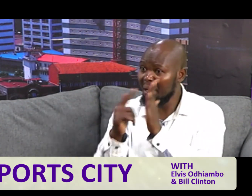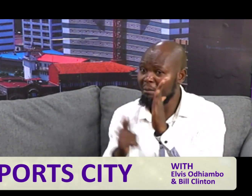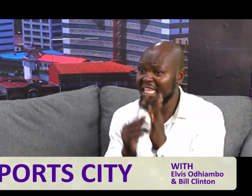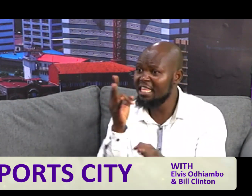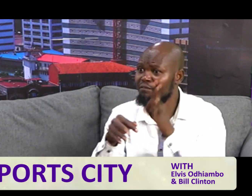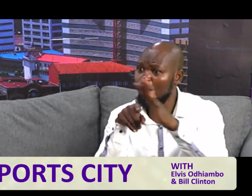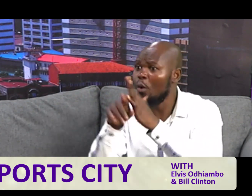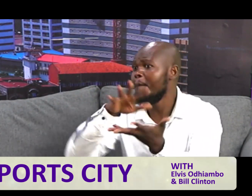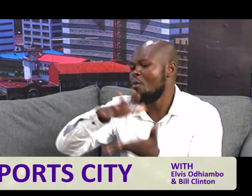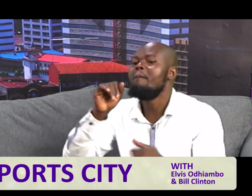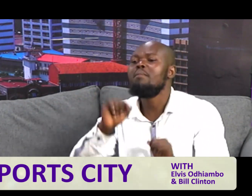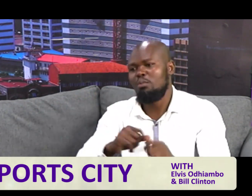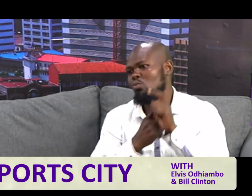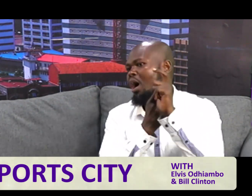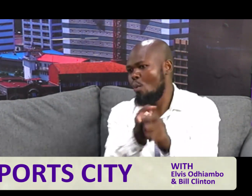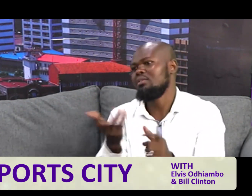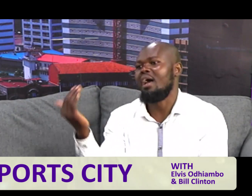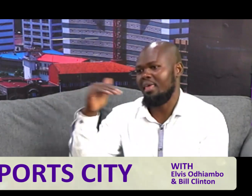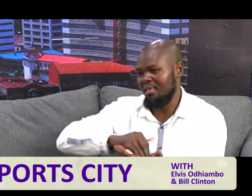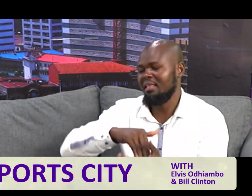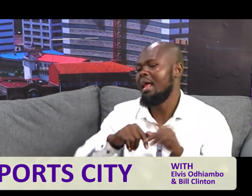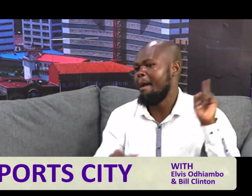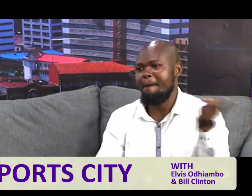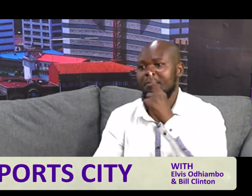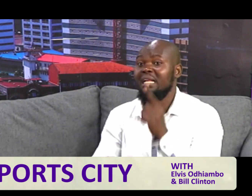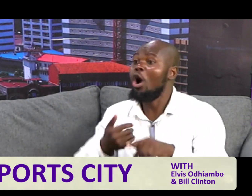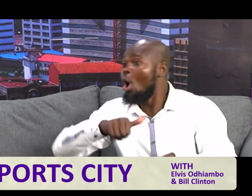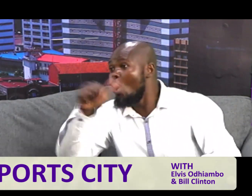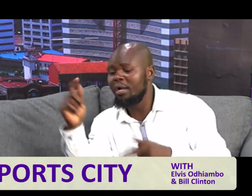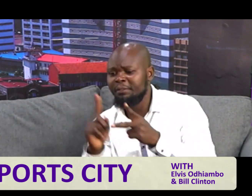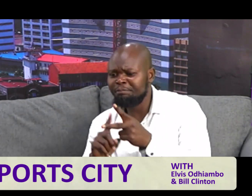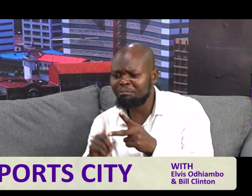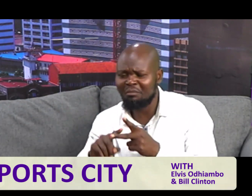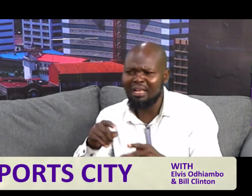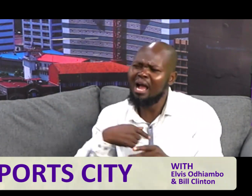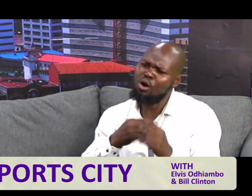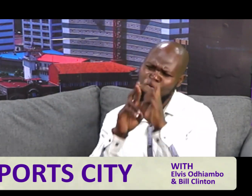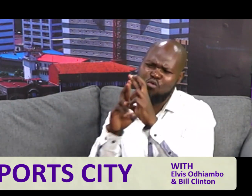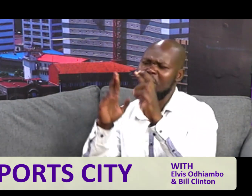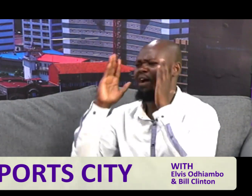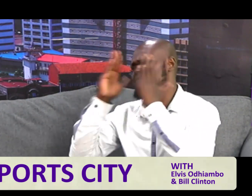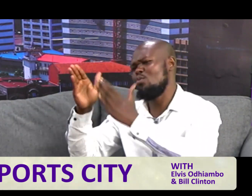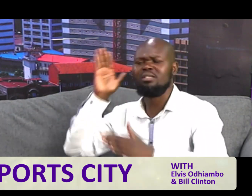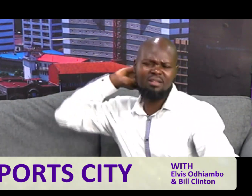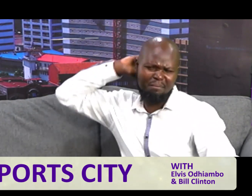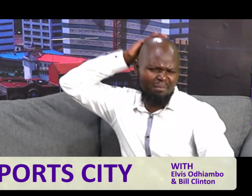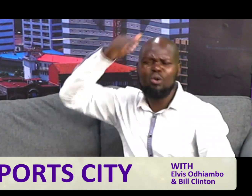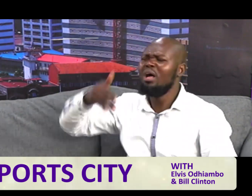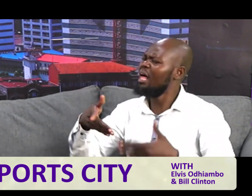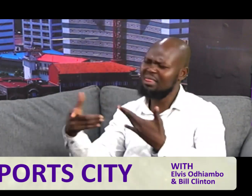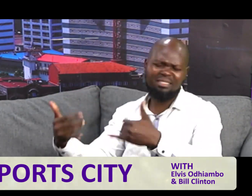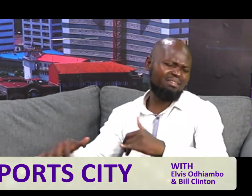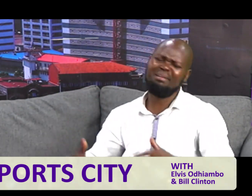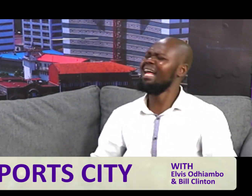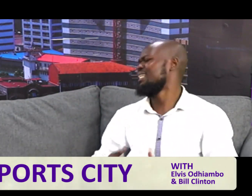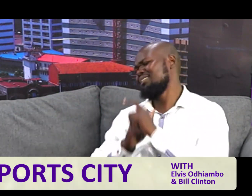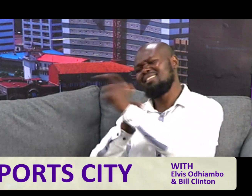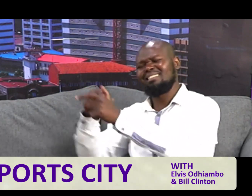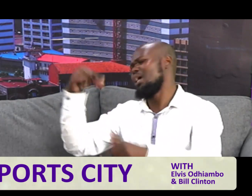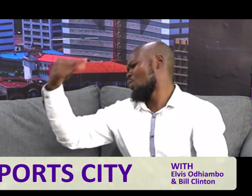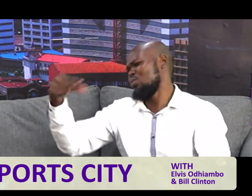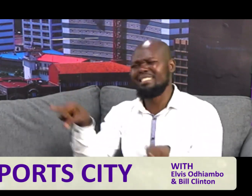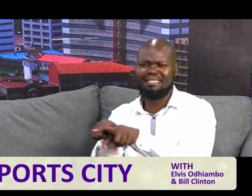Boot. So I feel like when he comes in the next season, I feel he's going to do the same thing. And